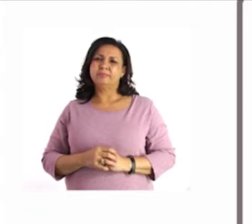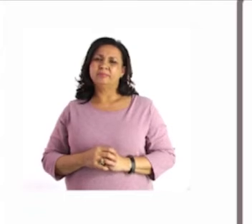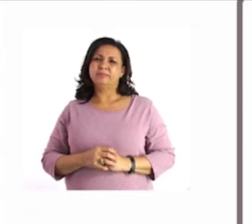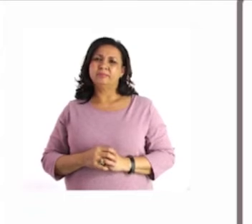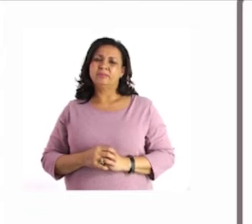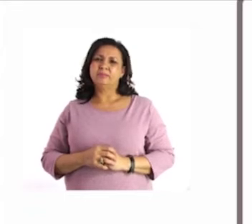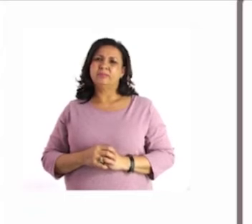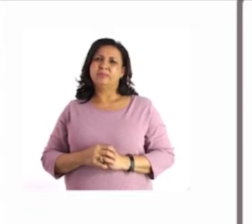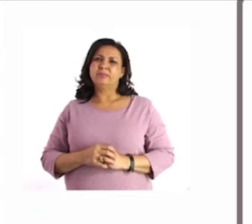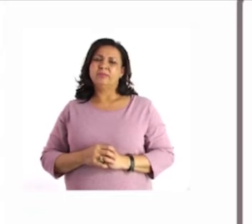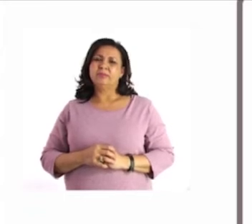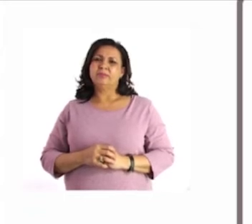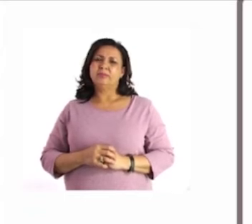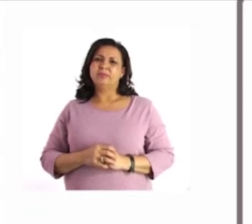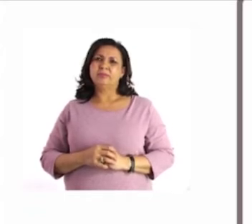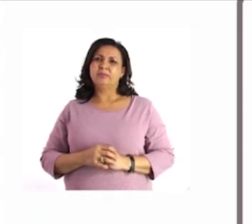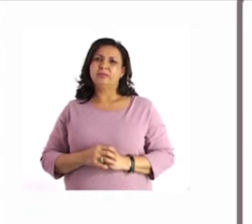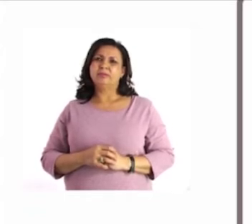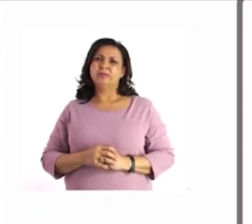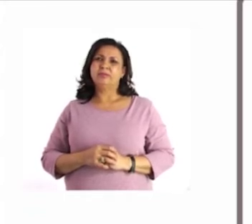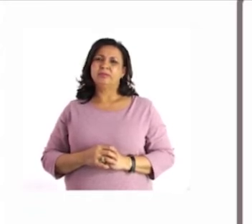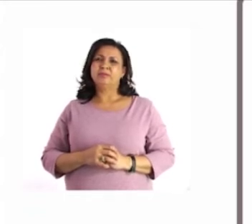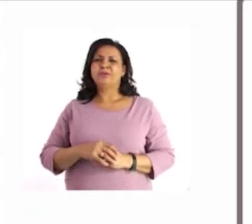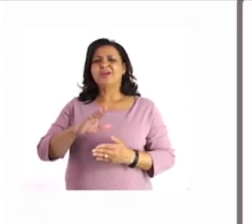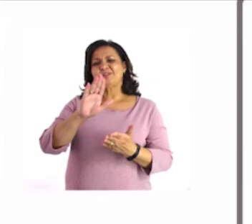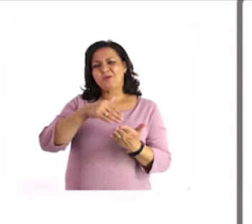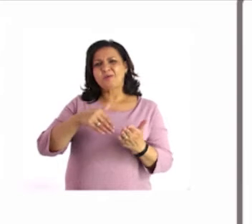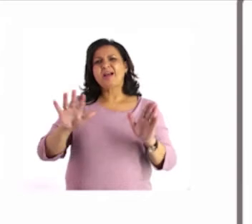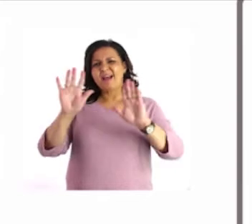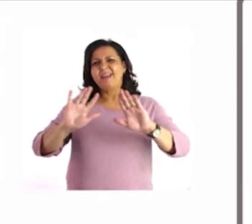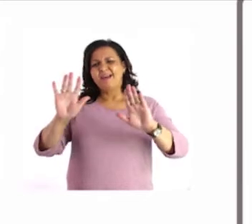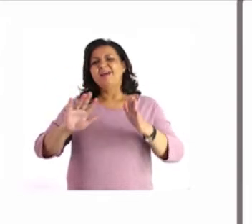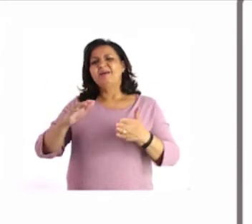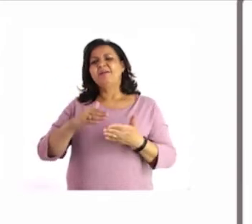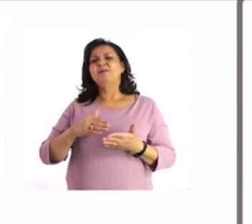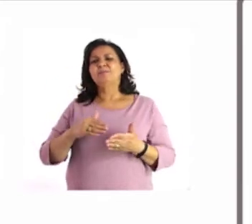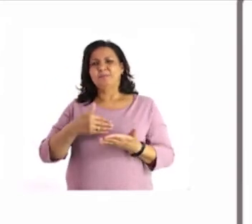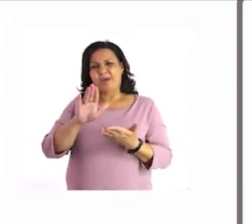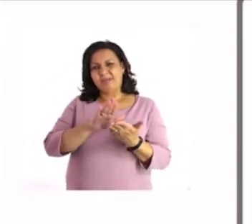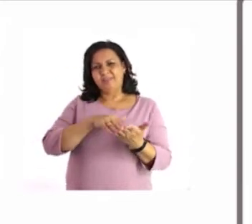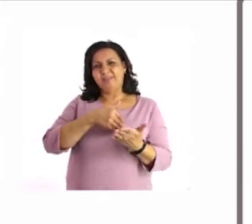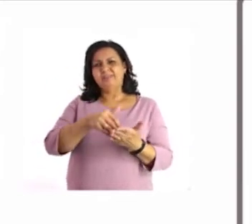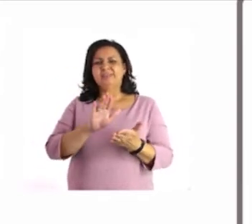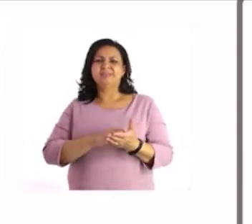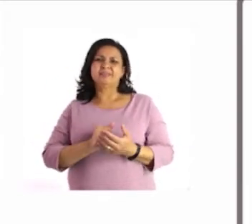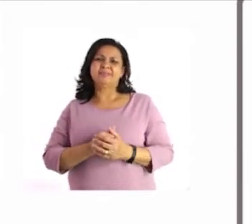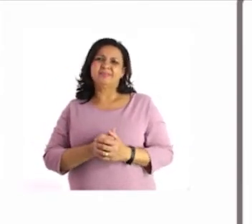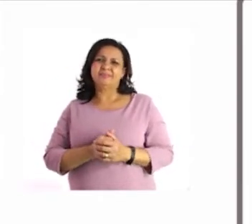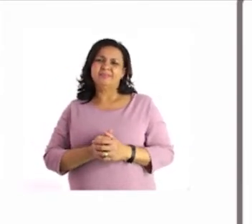may also use a paintbrush and remember to start below the line and go down the